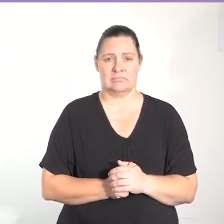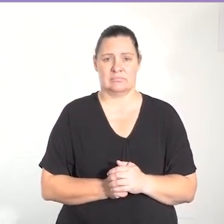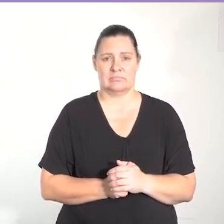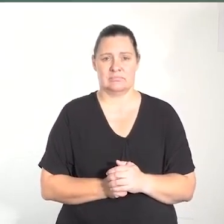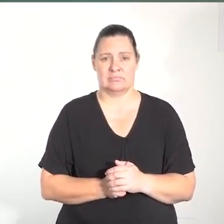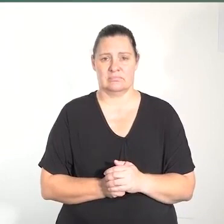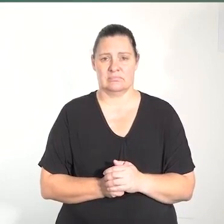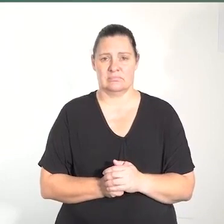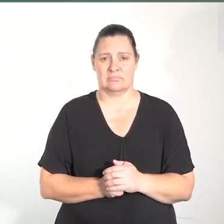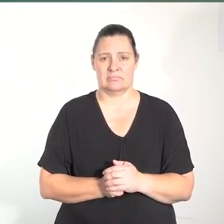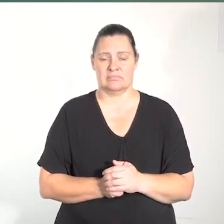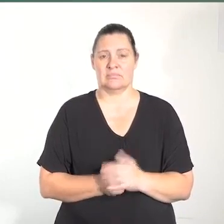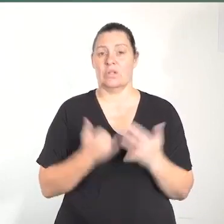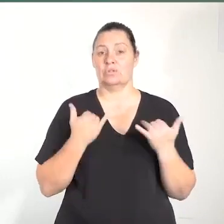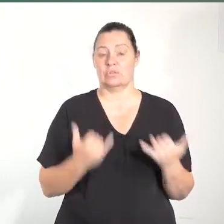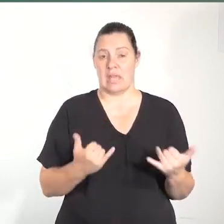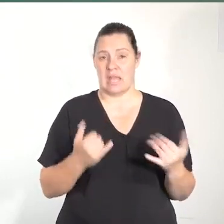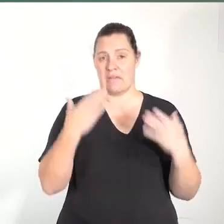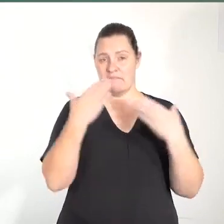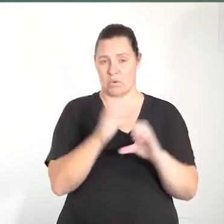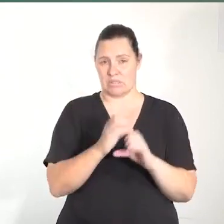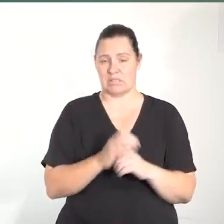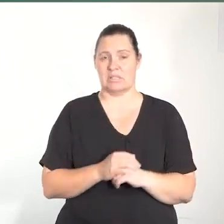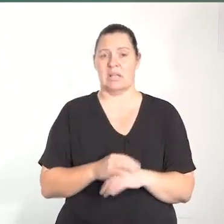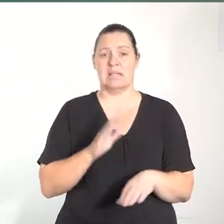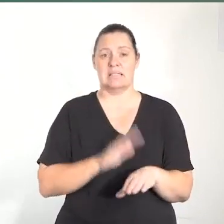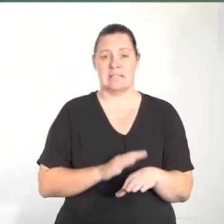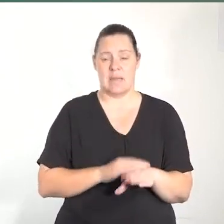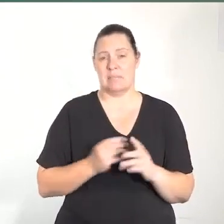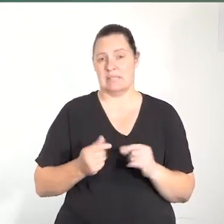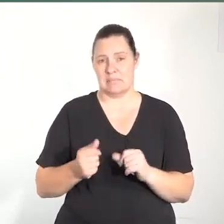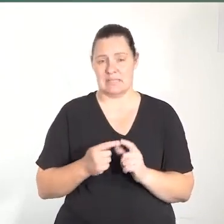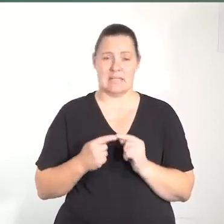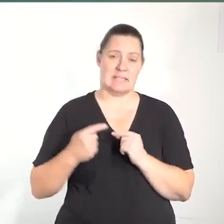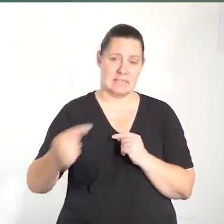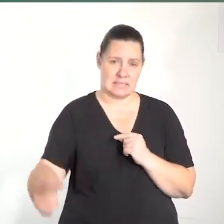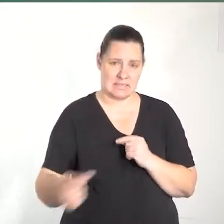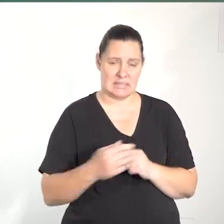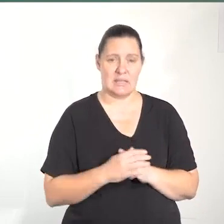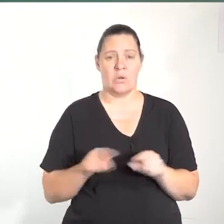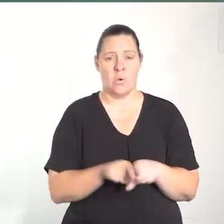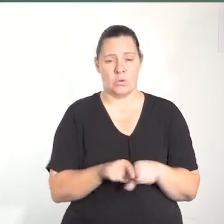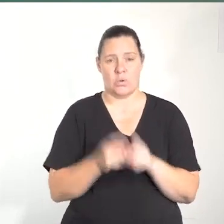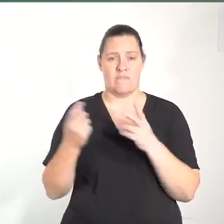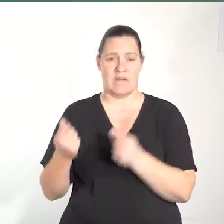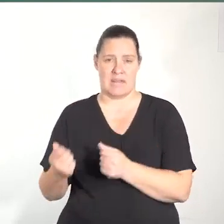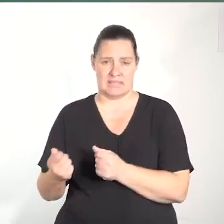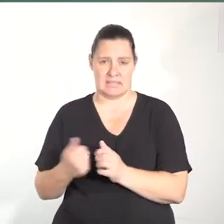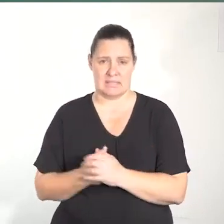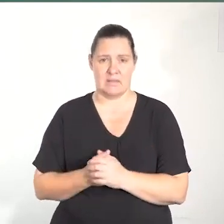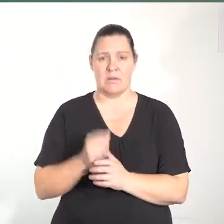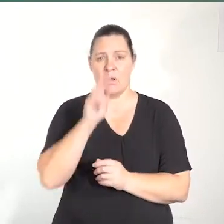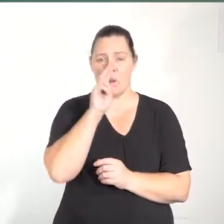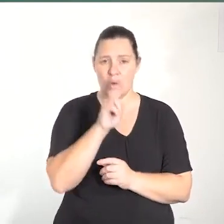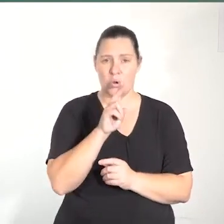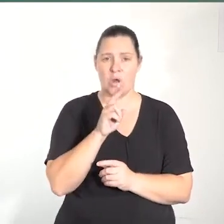So, today's lesson is going to be focused on time, speed, and distance, as well as finance, where we are going